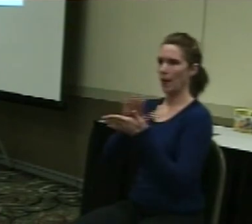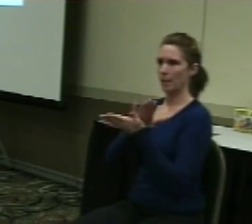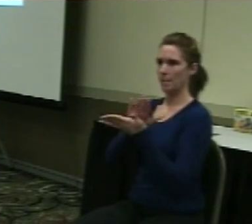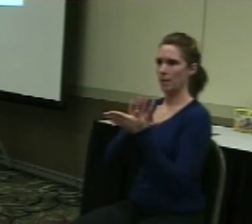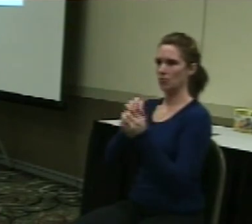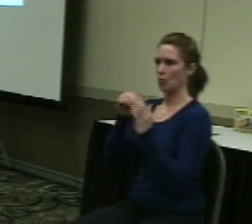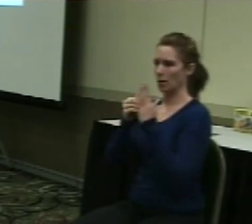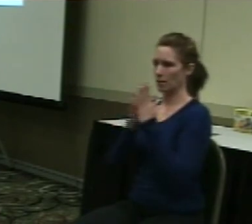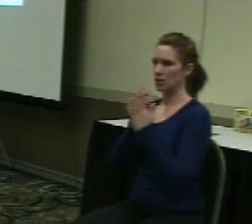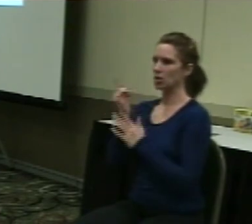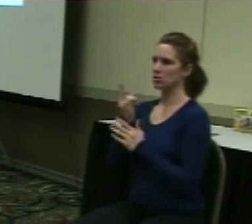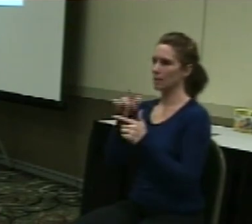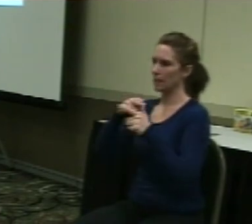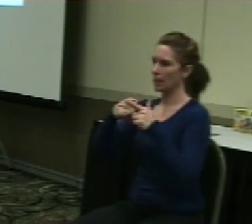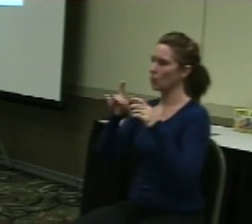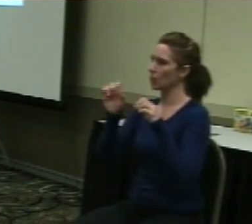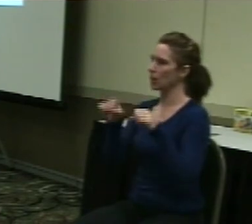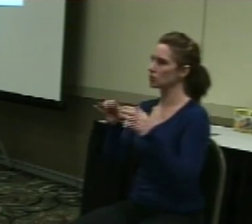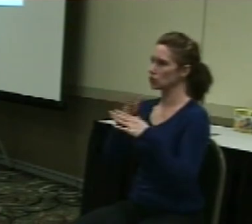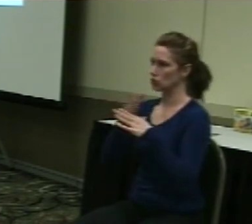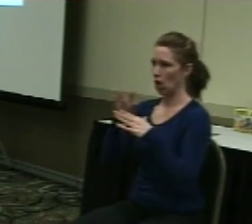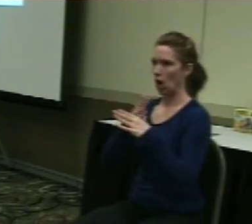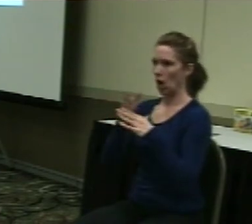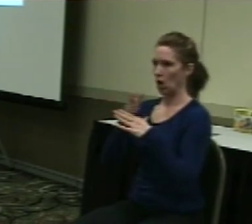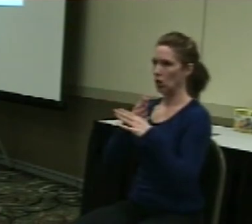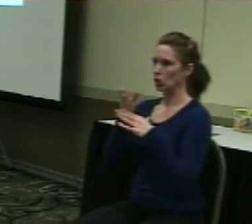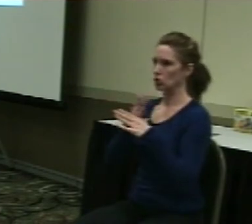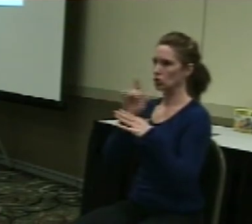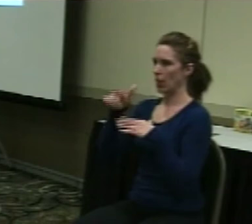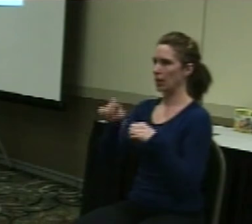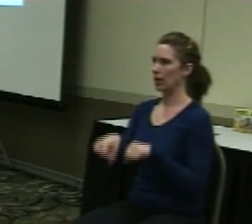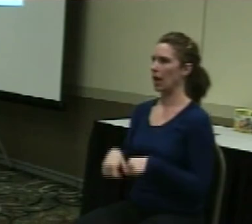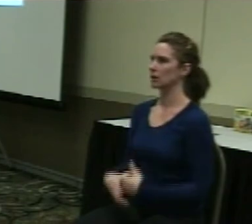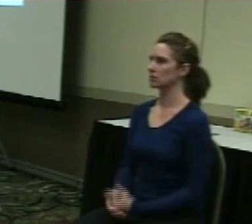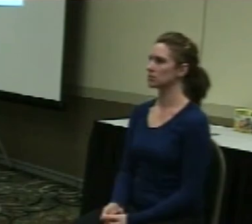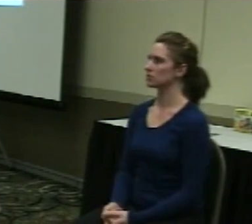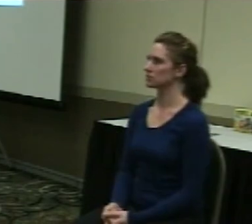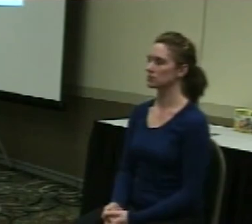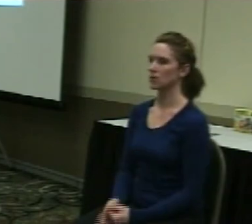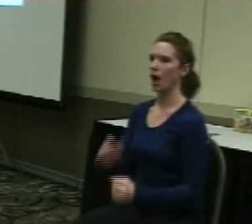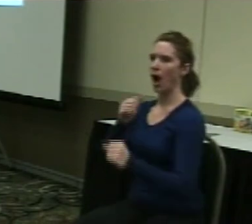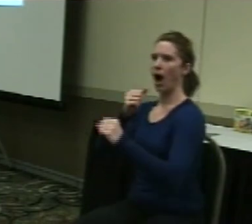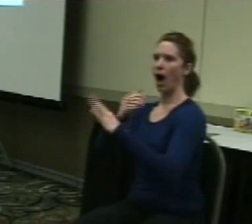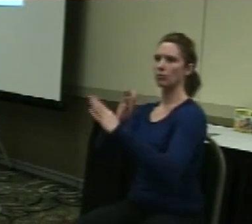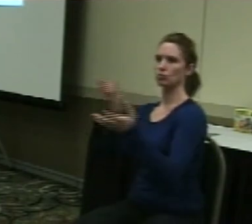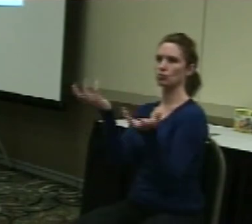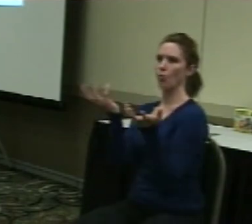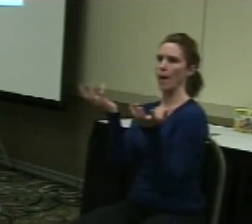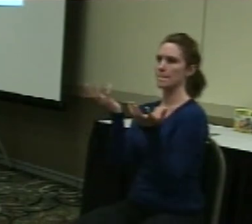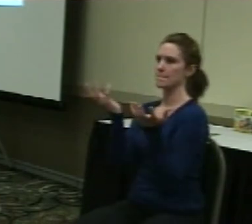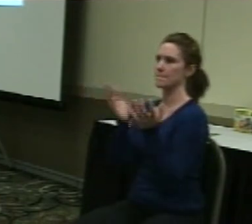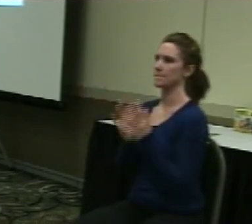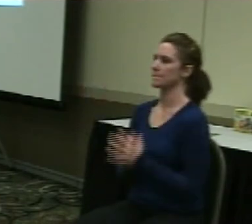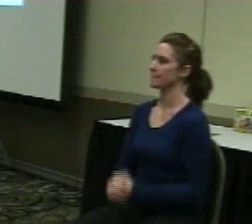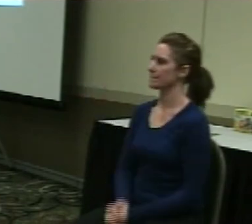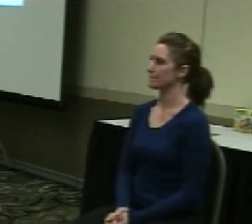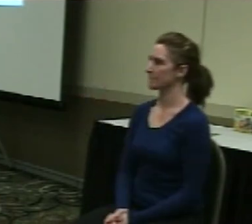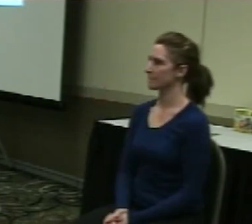here, and then you can share with your neighbor what you wrote? All right? What are obstacles?